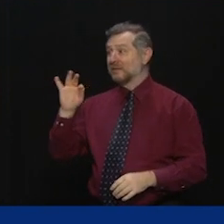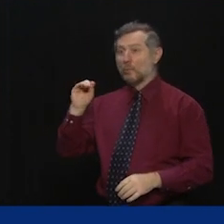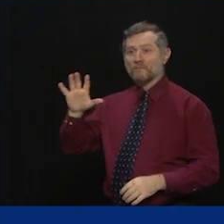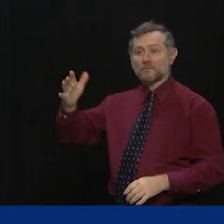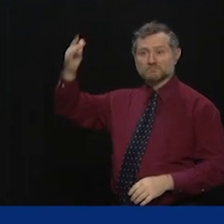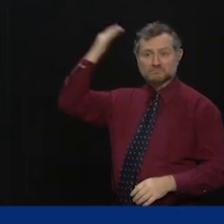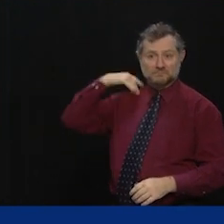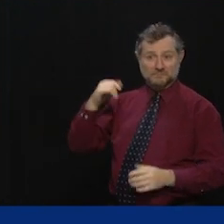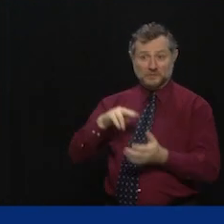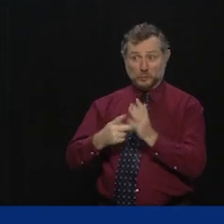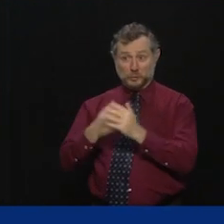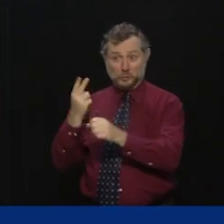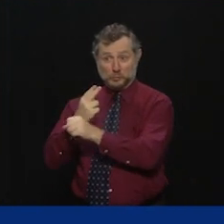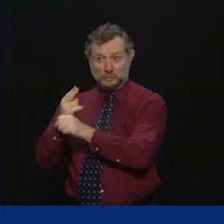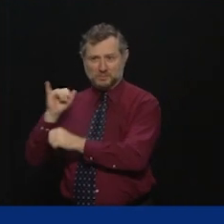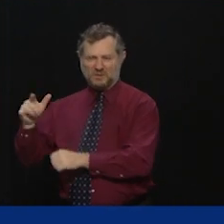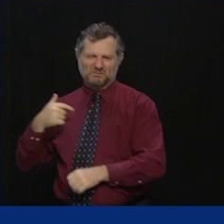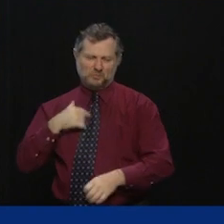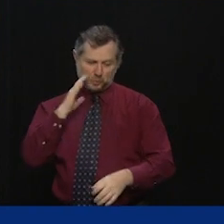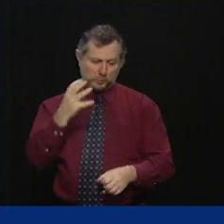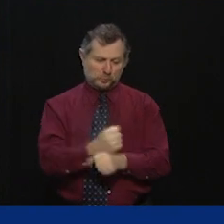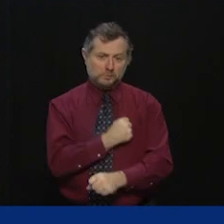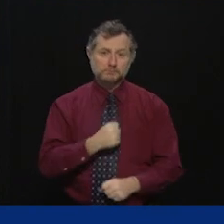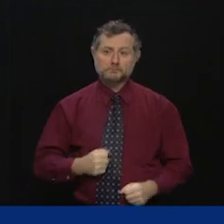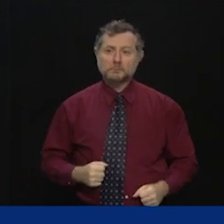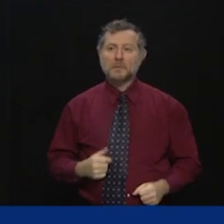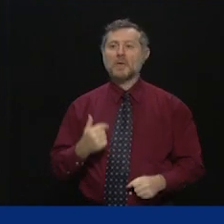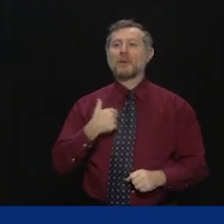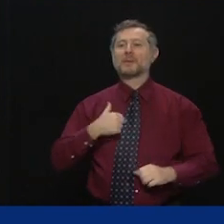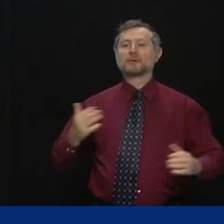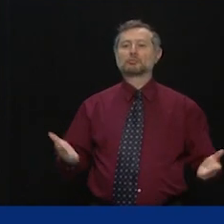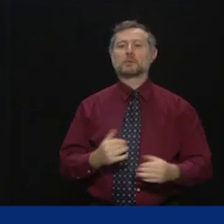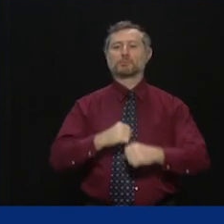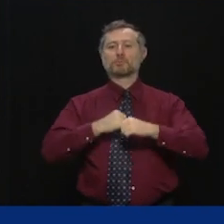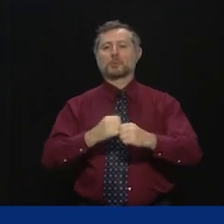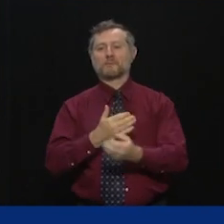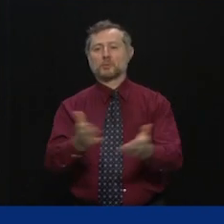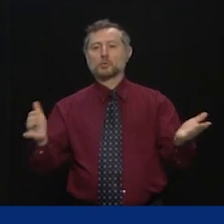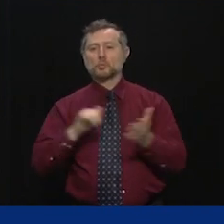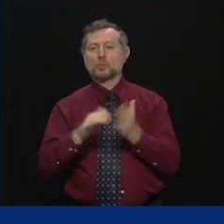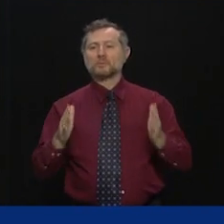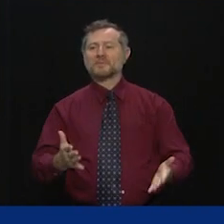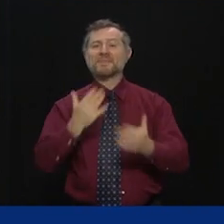that. And that's what I'm going to do. This is all about self-defense. I'm here to defend the people of New York. Thank you very much, everyone.